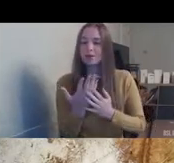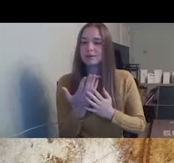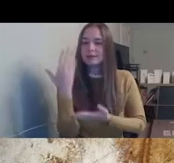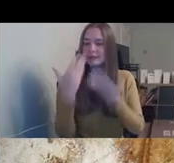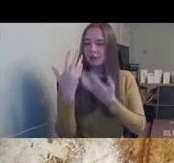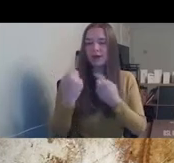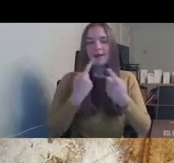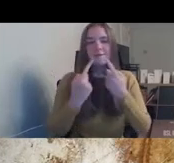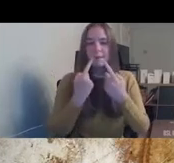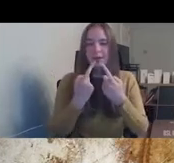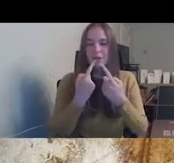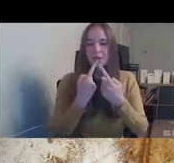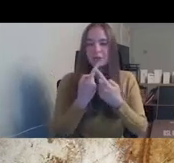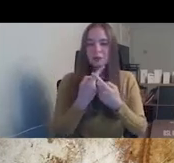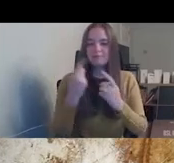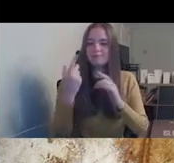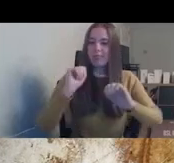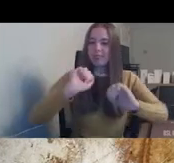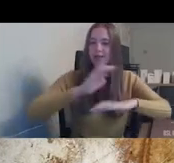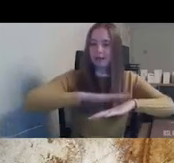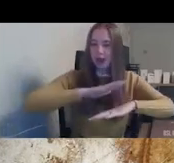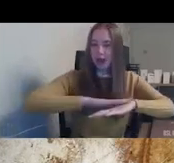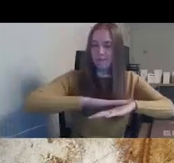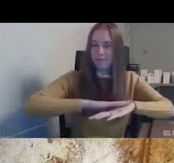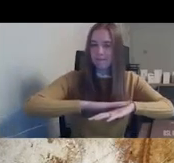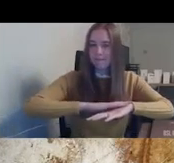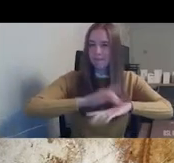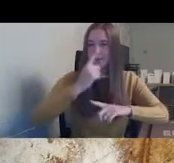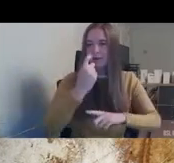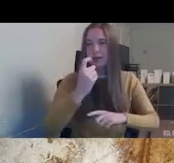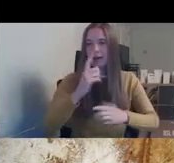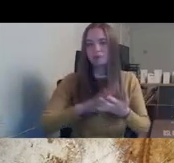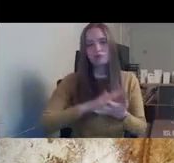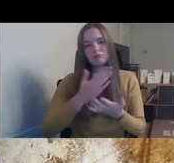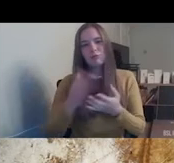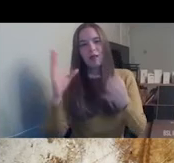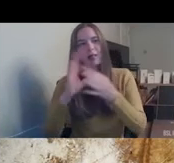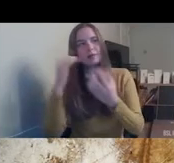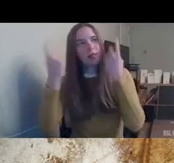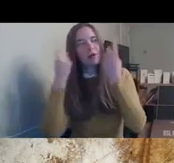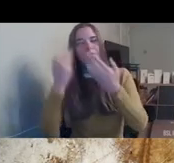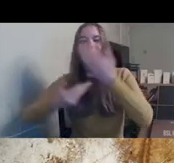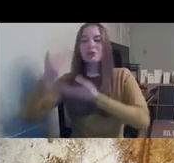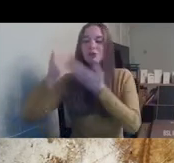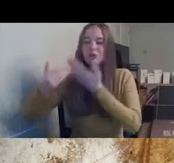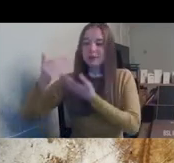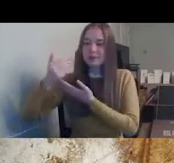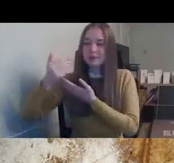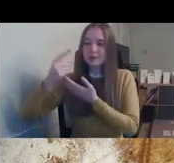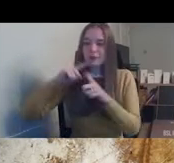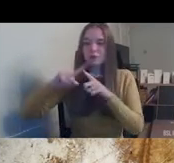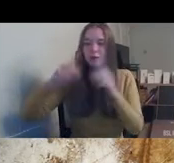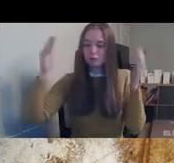of deep time that can transcend our thought about the history and look into, into the present